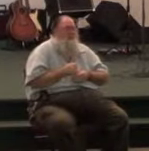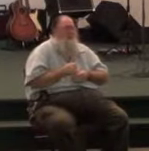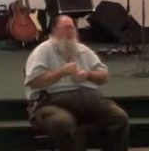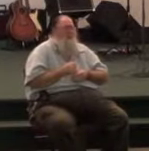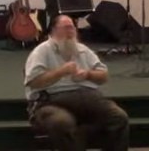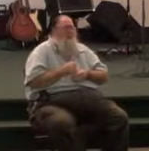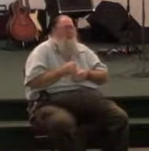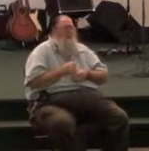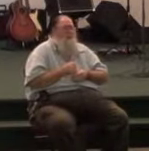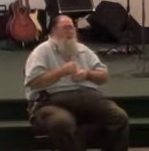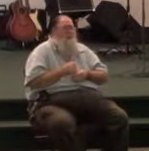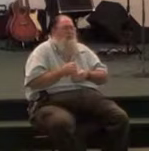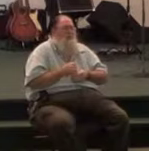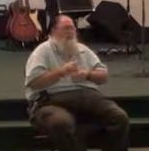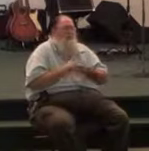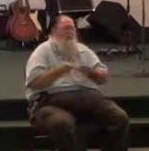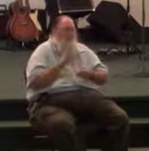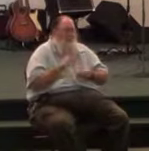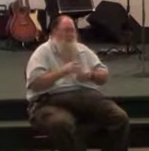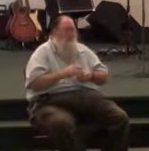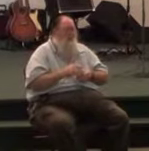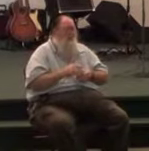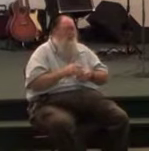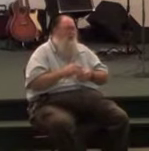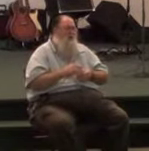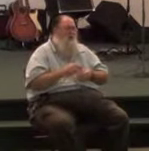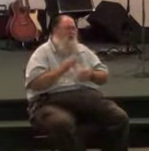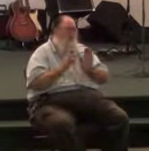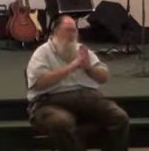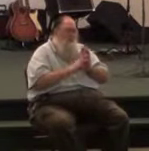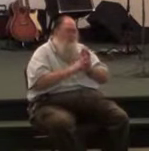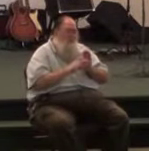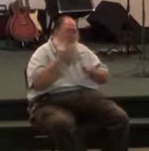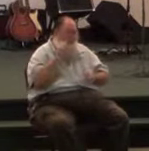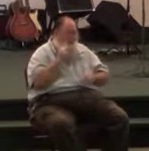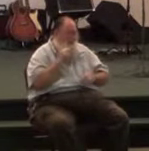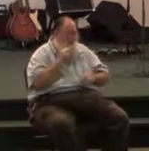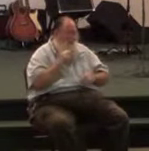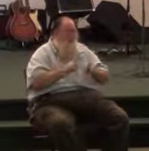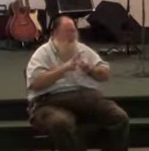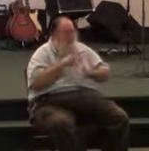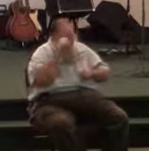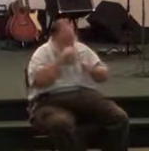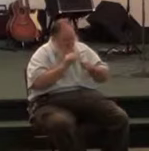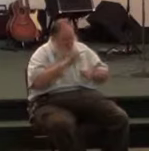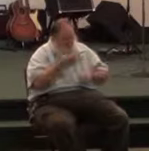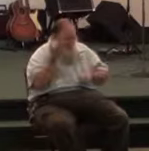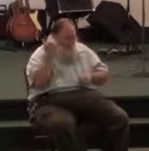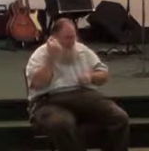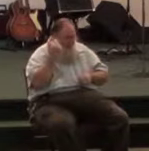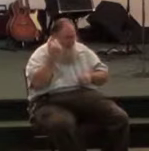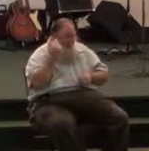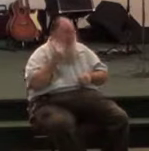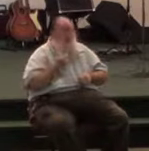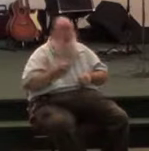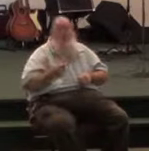testimony. People remember your past, and they're sitting on their duff